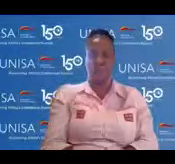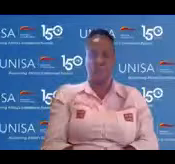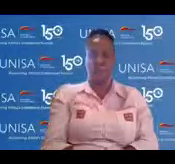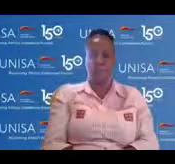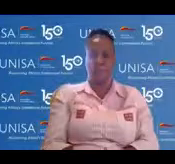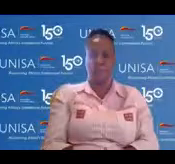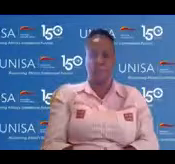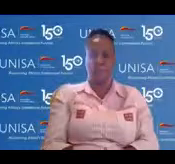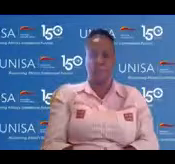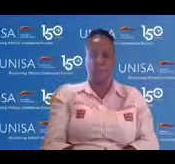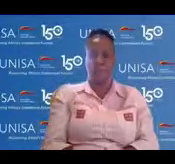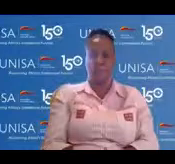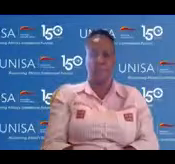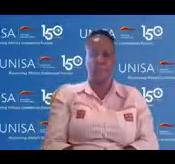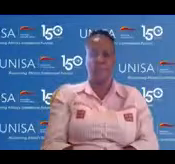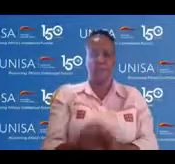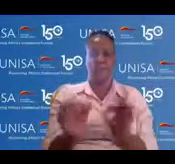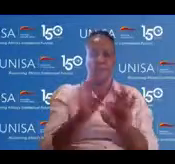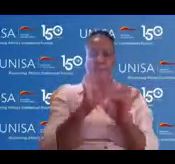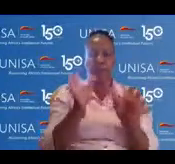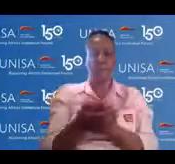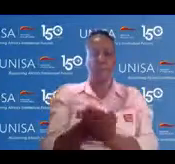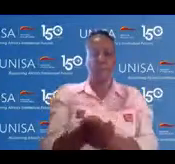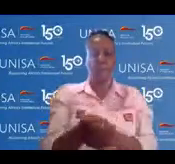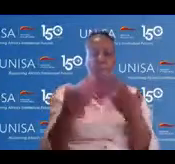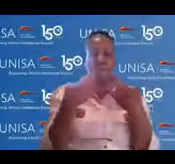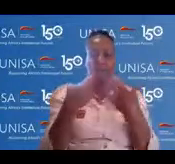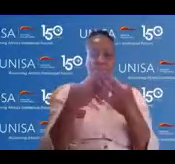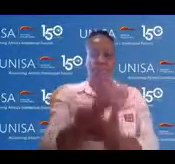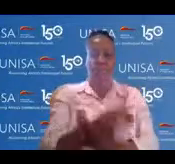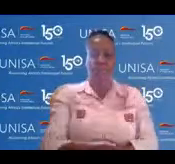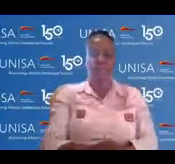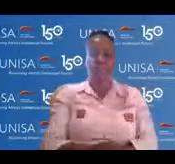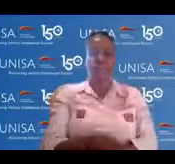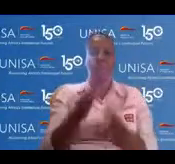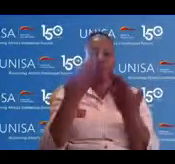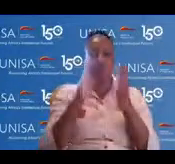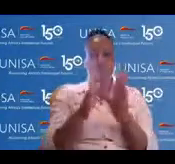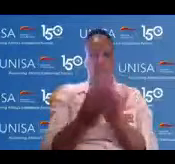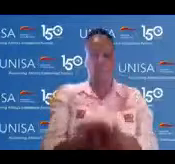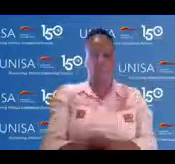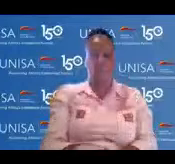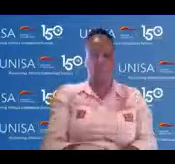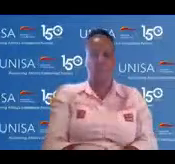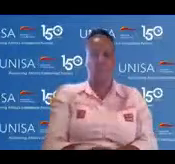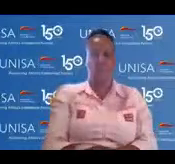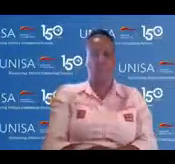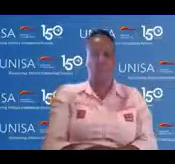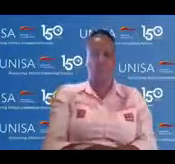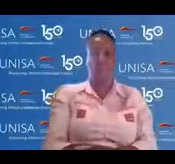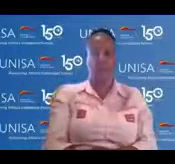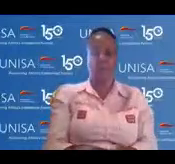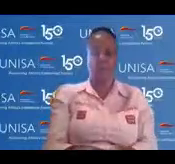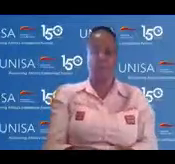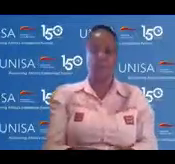It's clear. Thank you so much. Students, actually, I'll start my presentation with 3